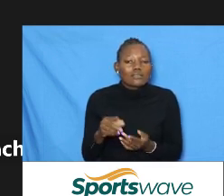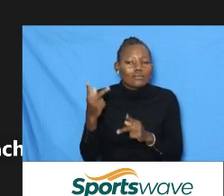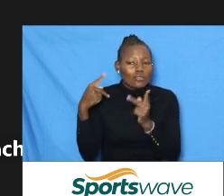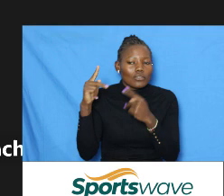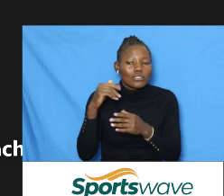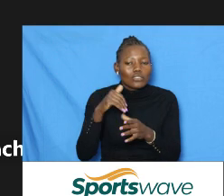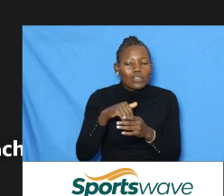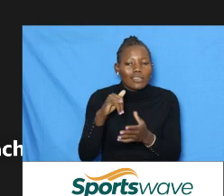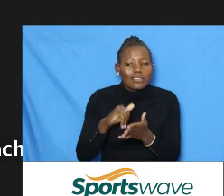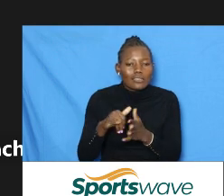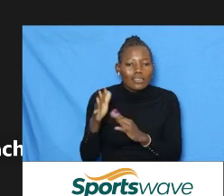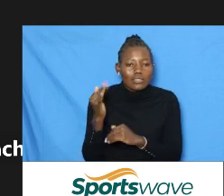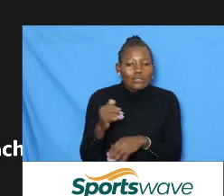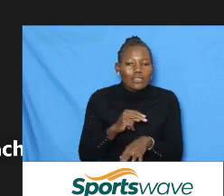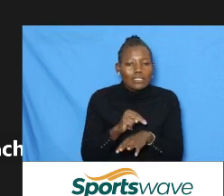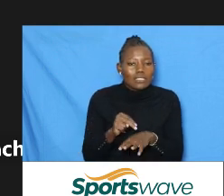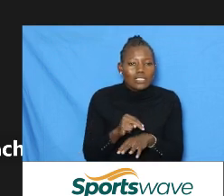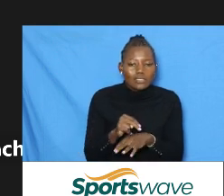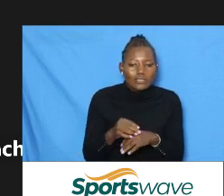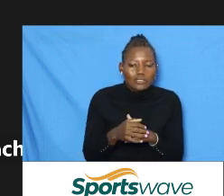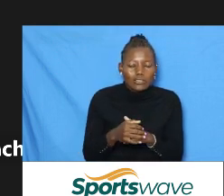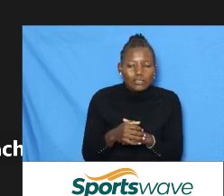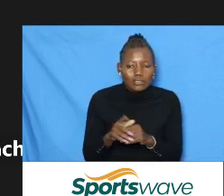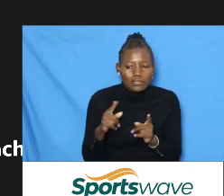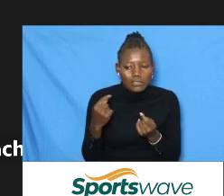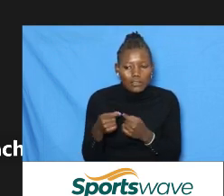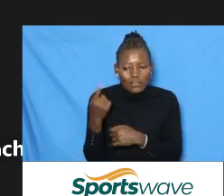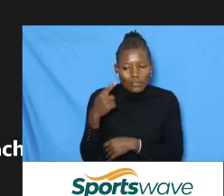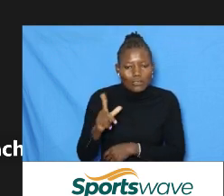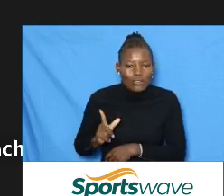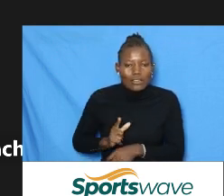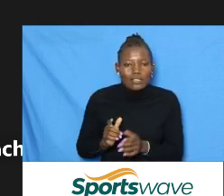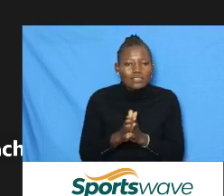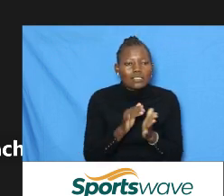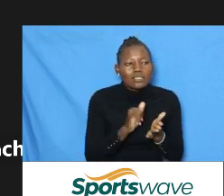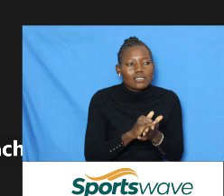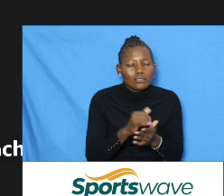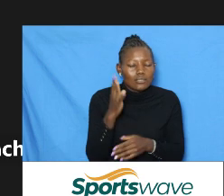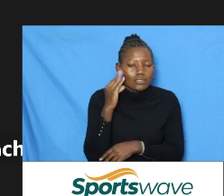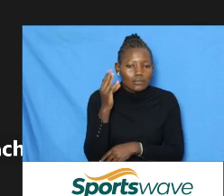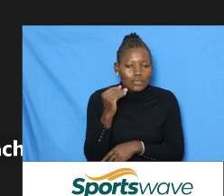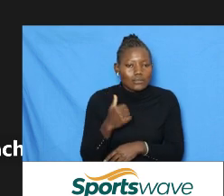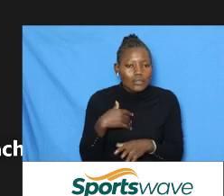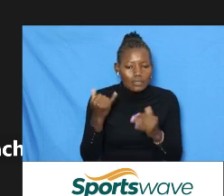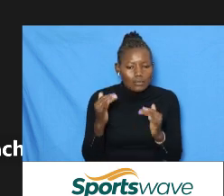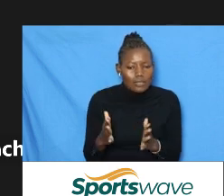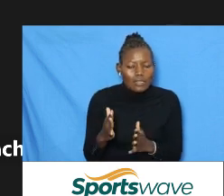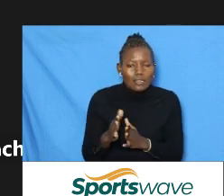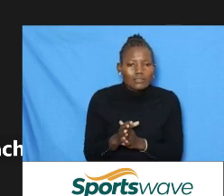Because I've the national team for ladies, and that was my experience. There were players who